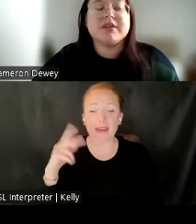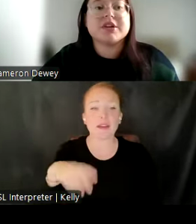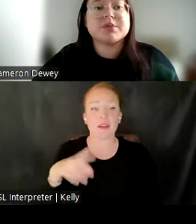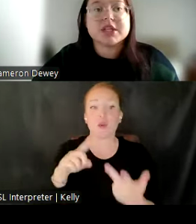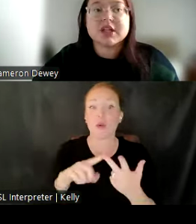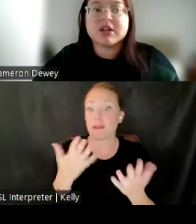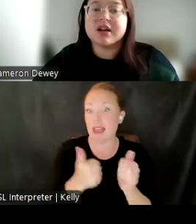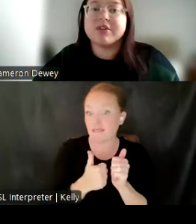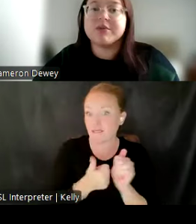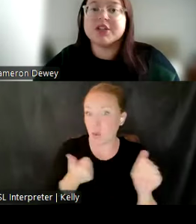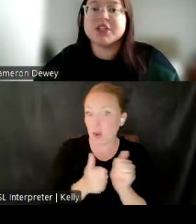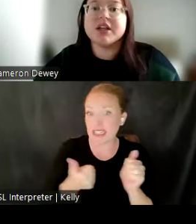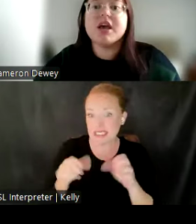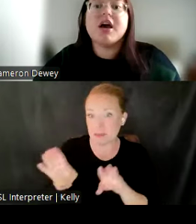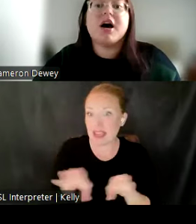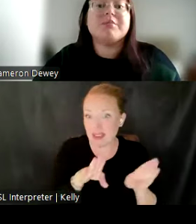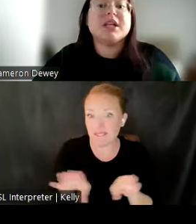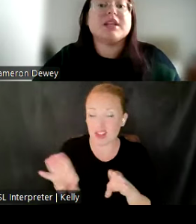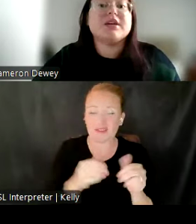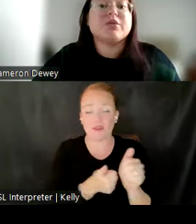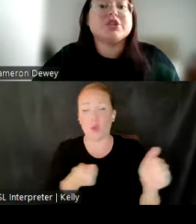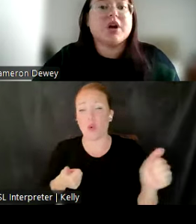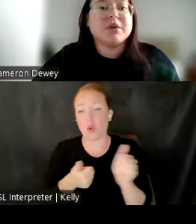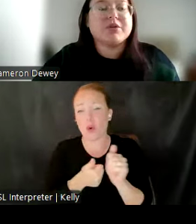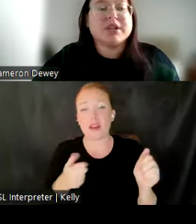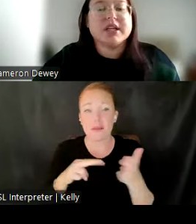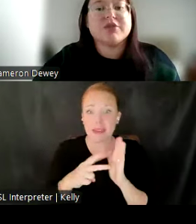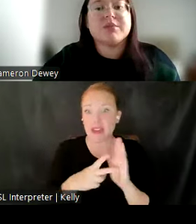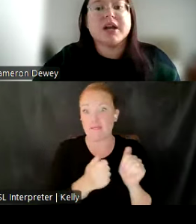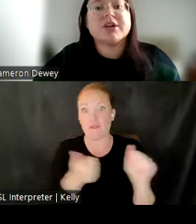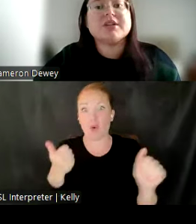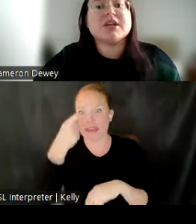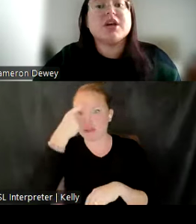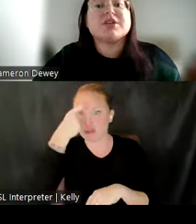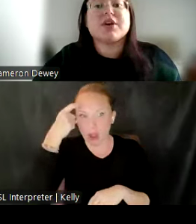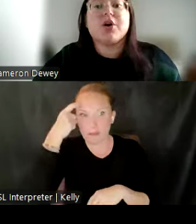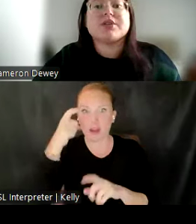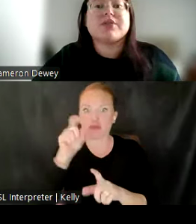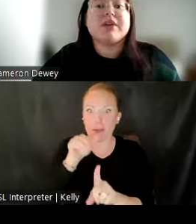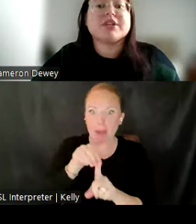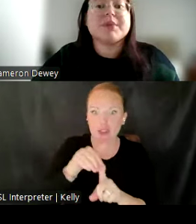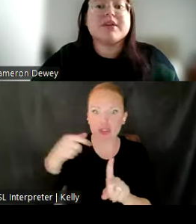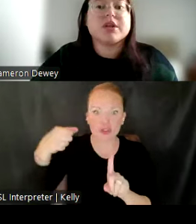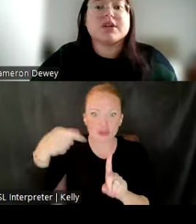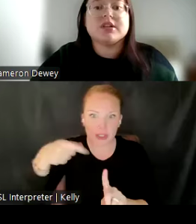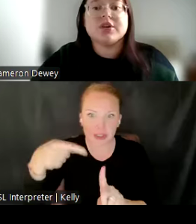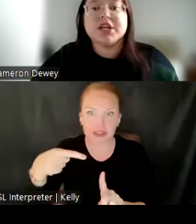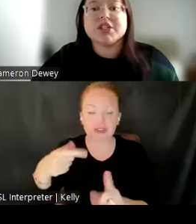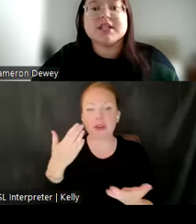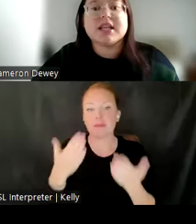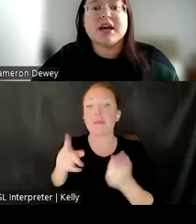avoidance behaviors, which I saw a lot of you mention, meaning they avoid trauma-related reminders. So survivors may avoid